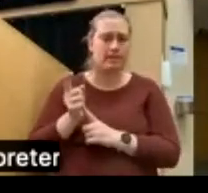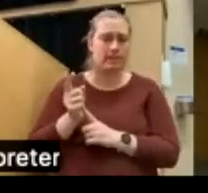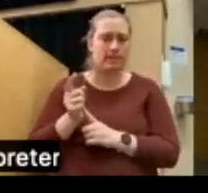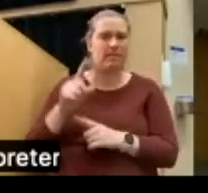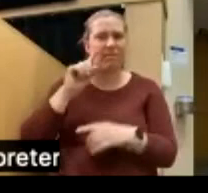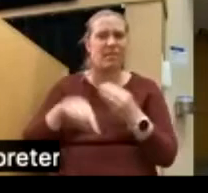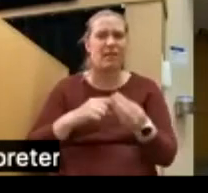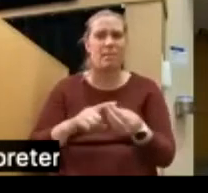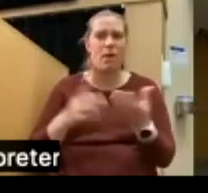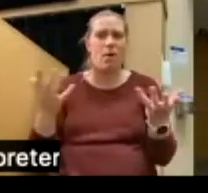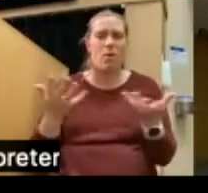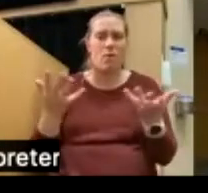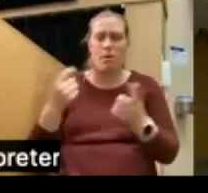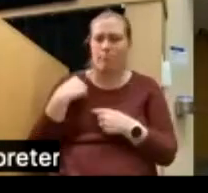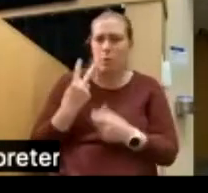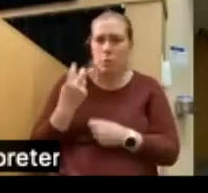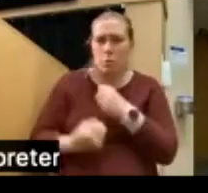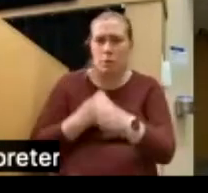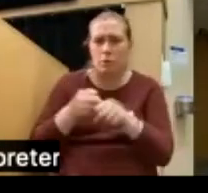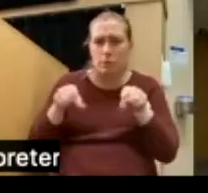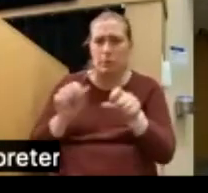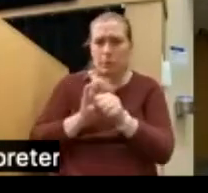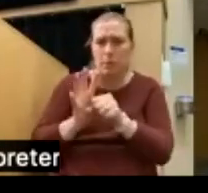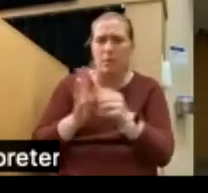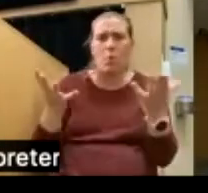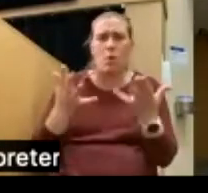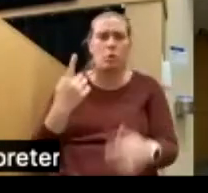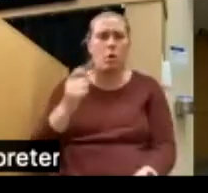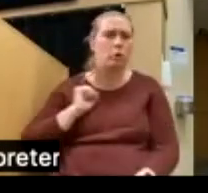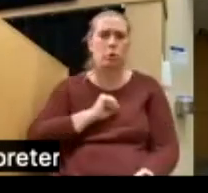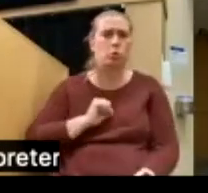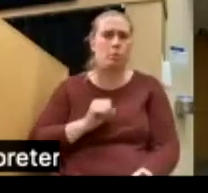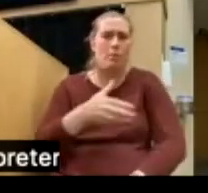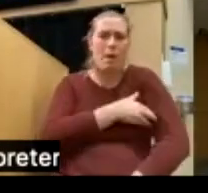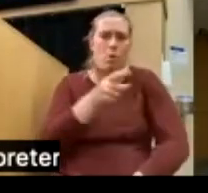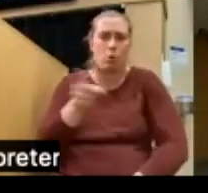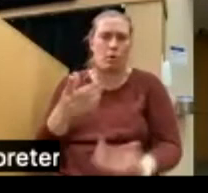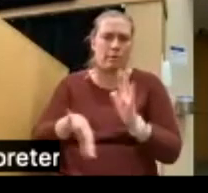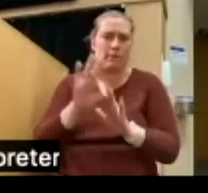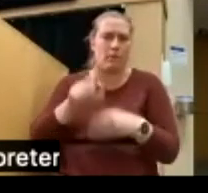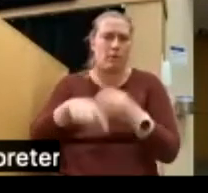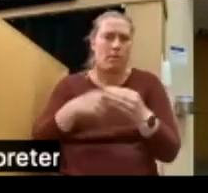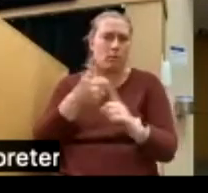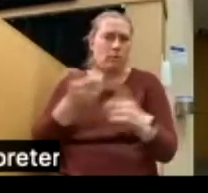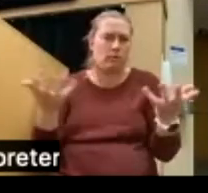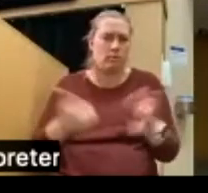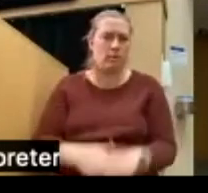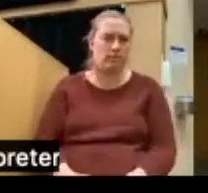what's a superpower that you've discovered about yourself during the pandemic? So just think about it.